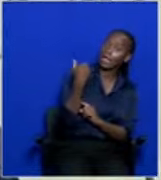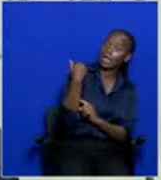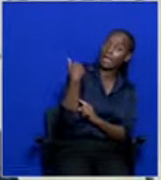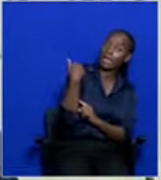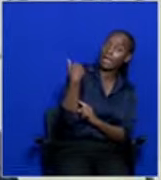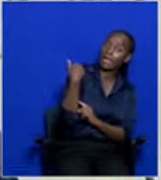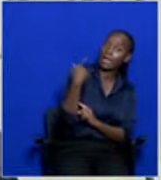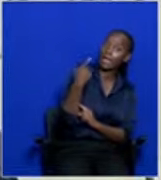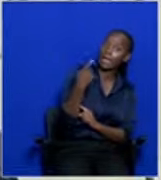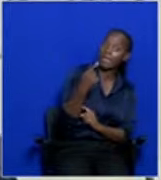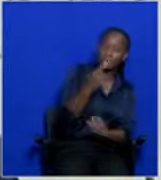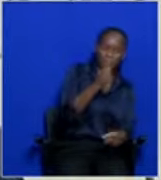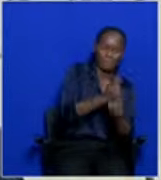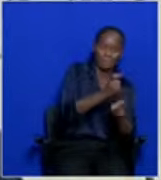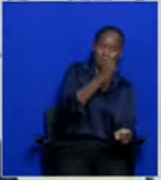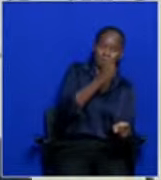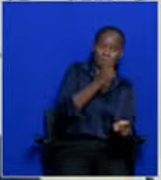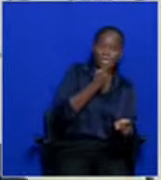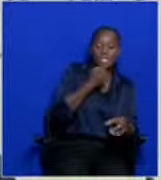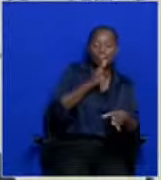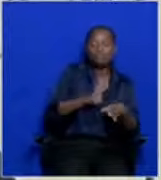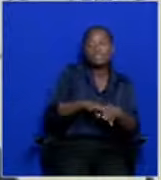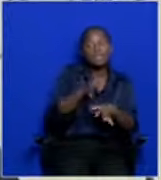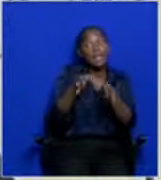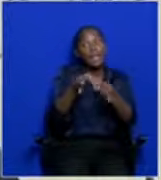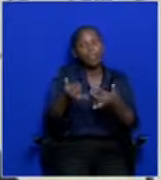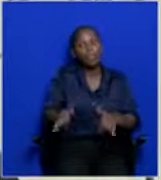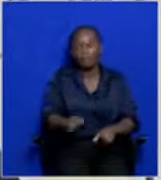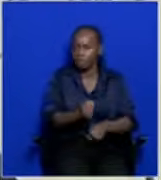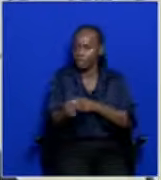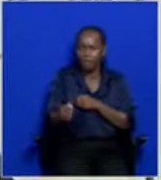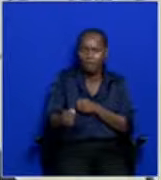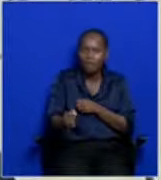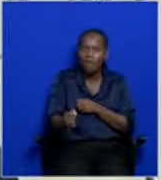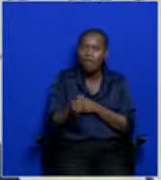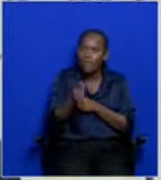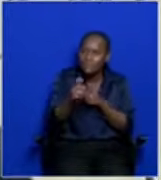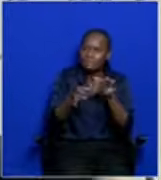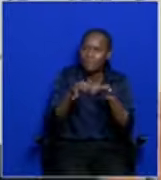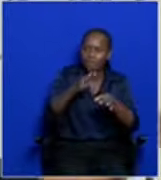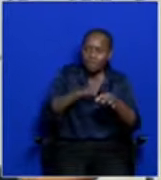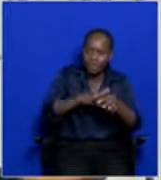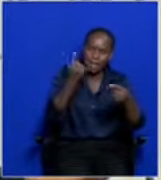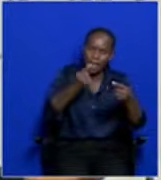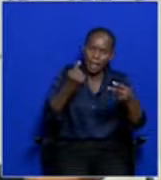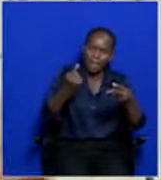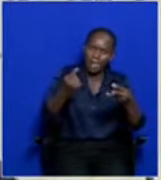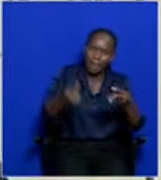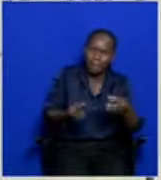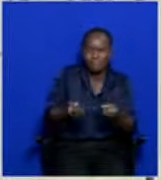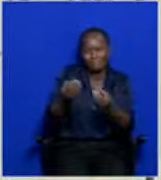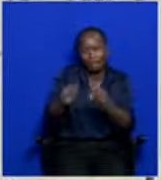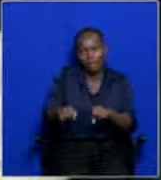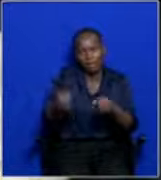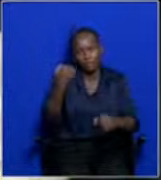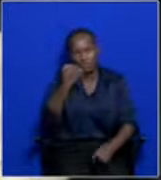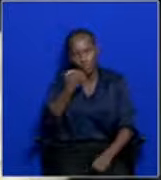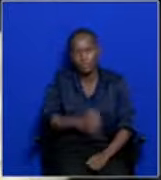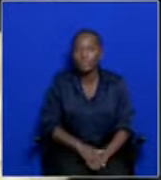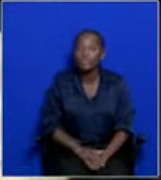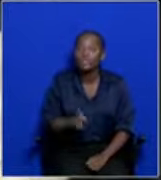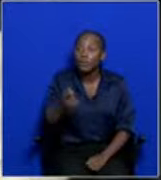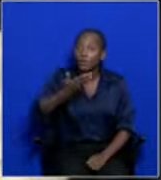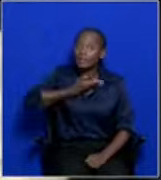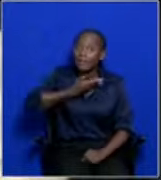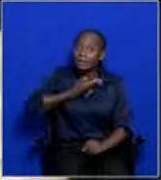one because of 1, 2, 3. So Datema PAA and Rivers Peace, they have that opportunity to ask us any